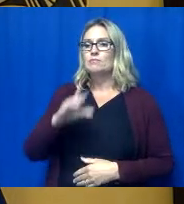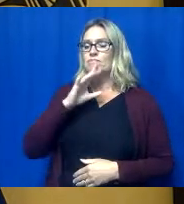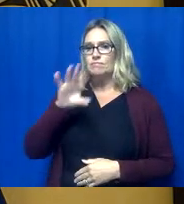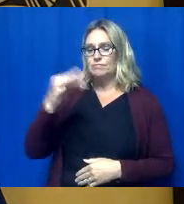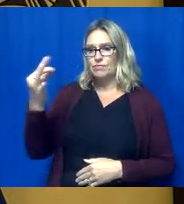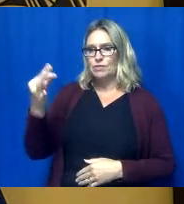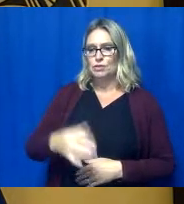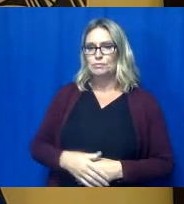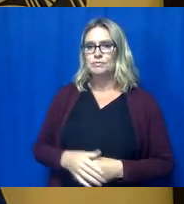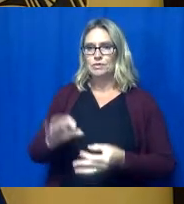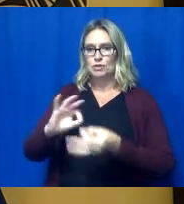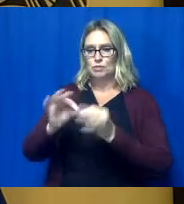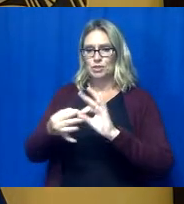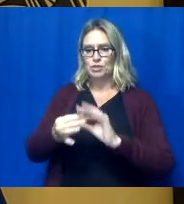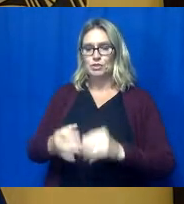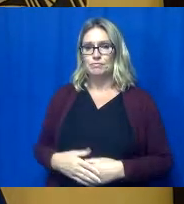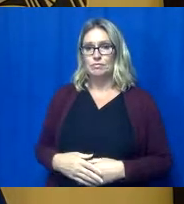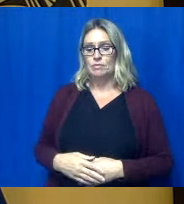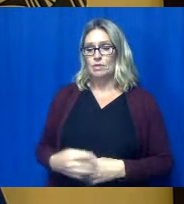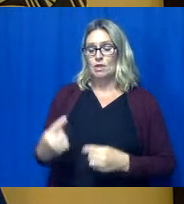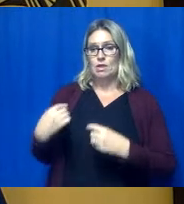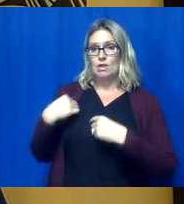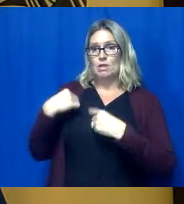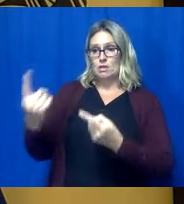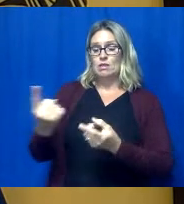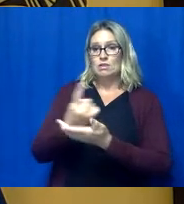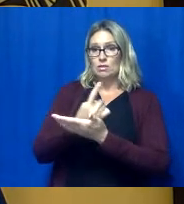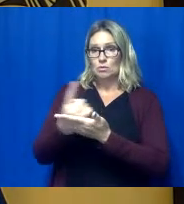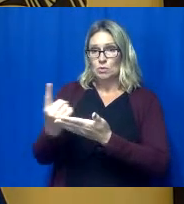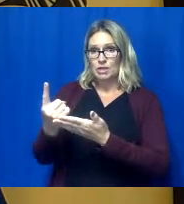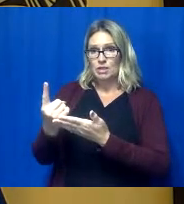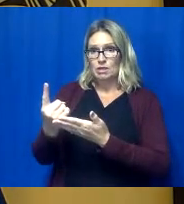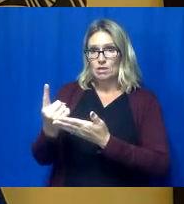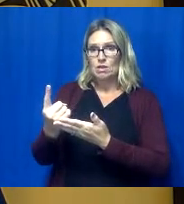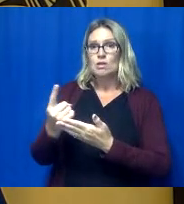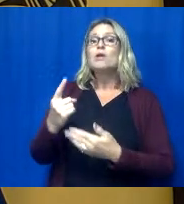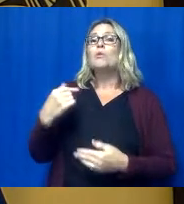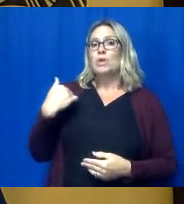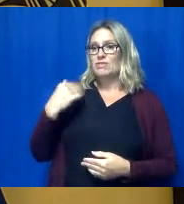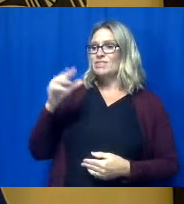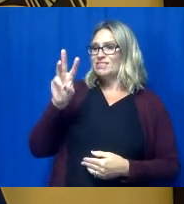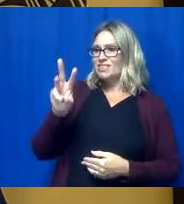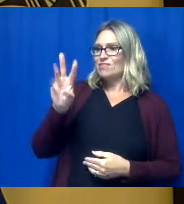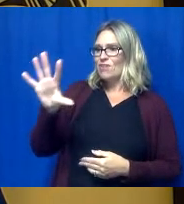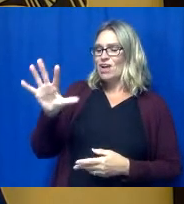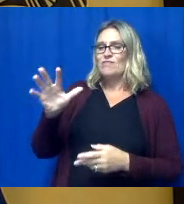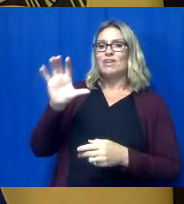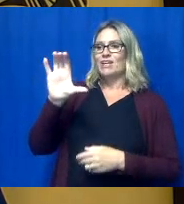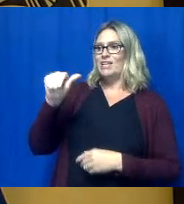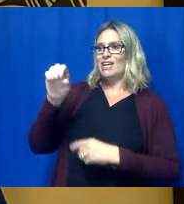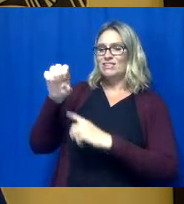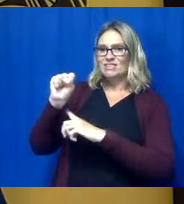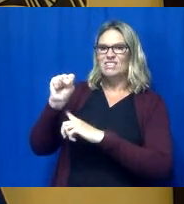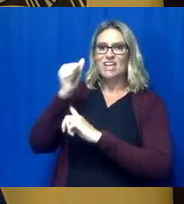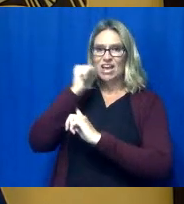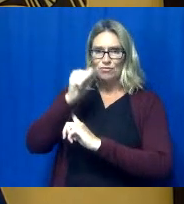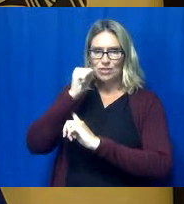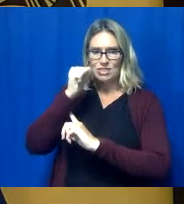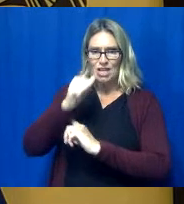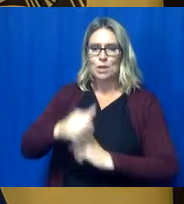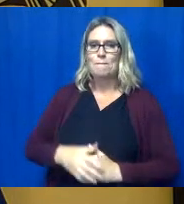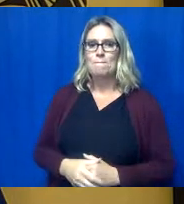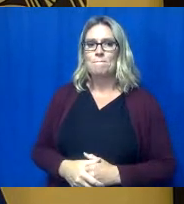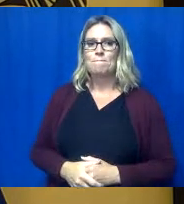week, we've been seeing 65 cases per day on average, with